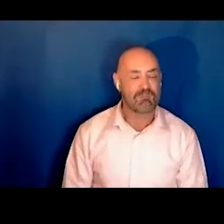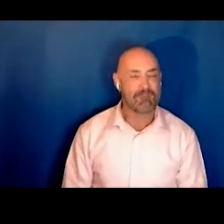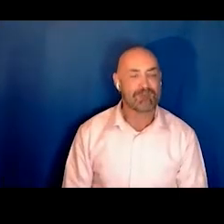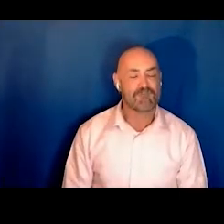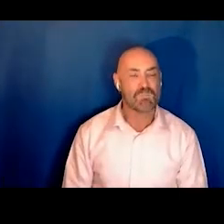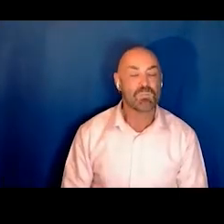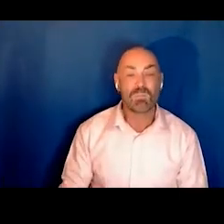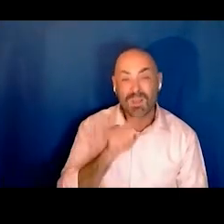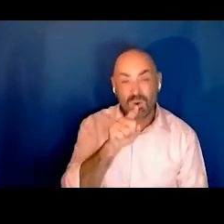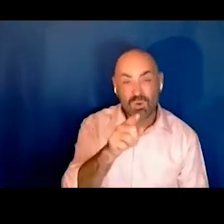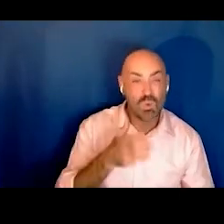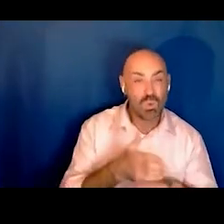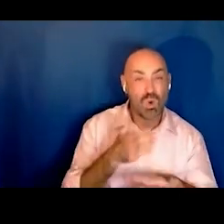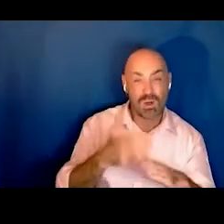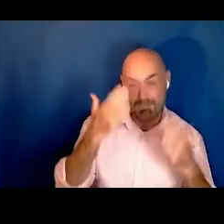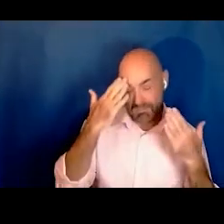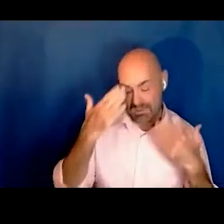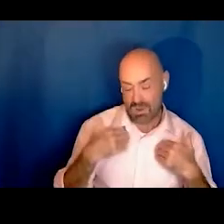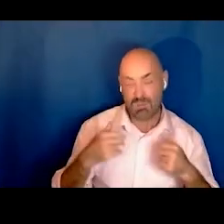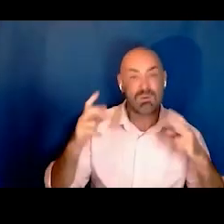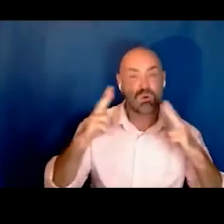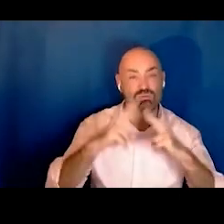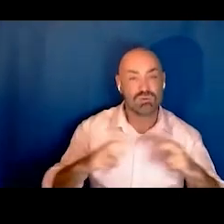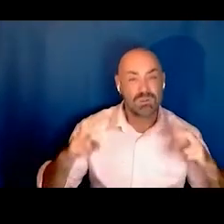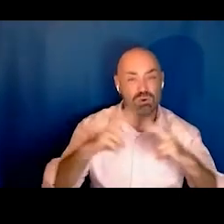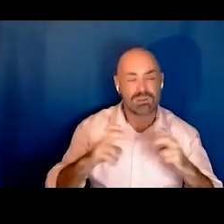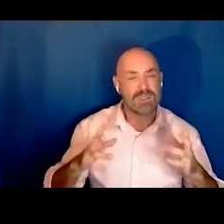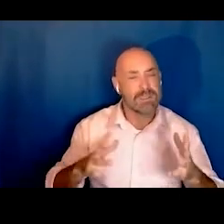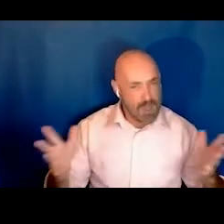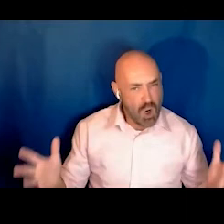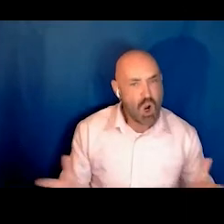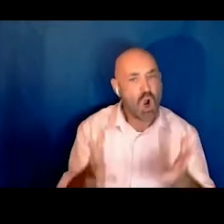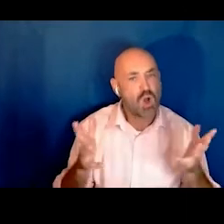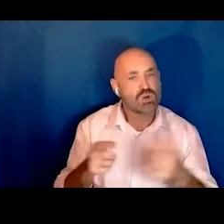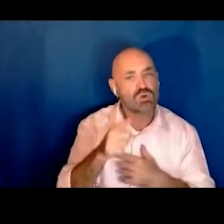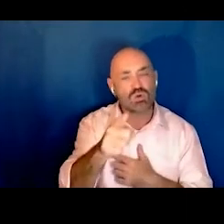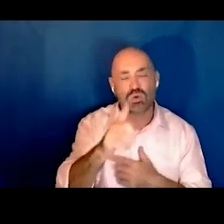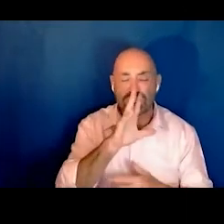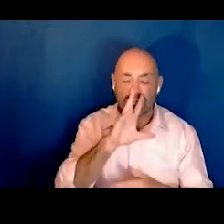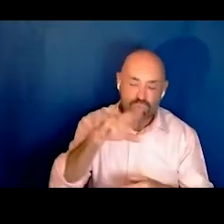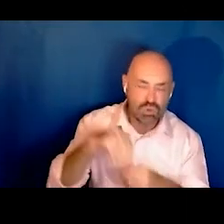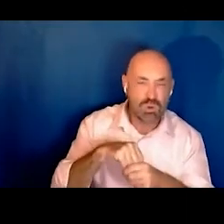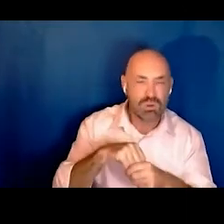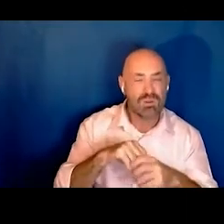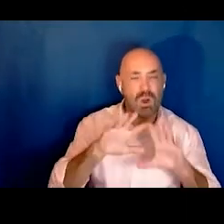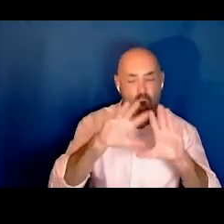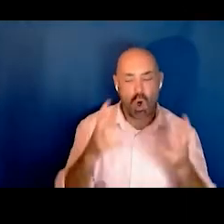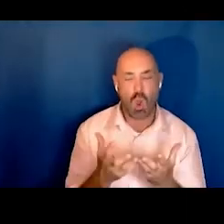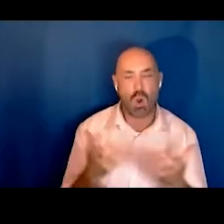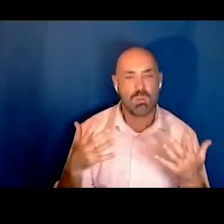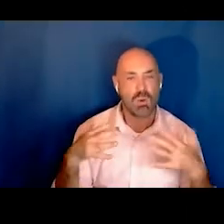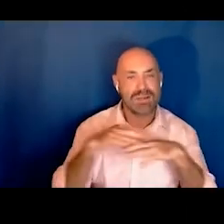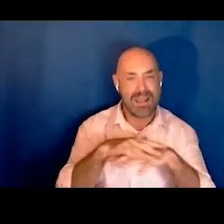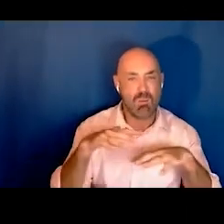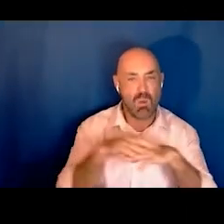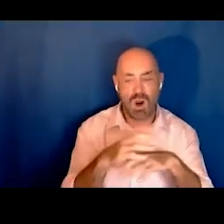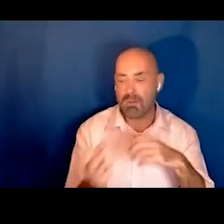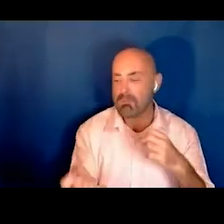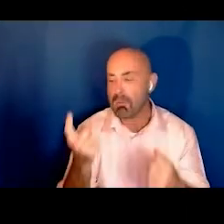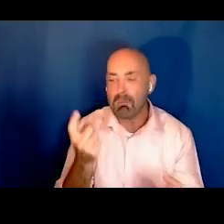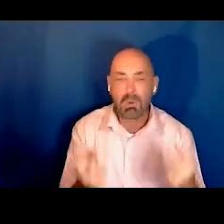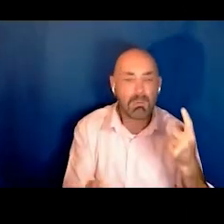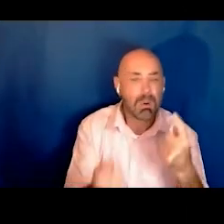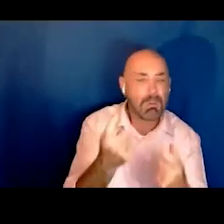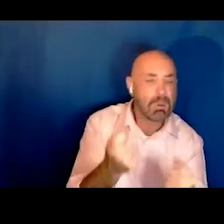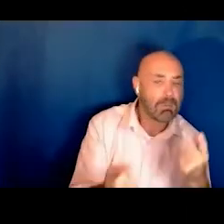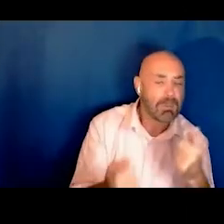Anyone working in mental health research, I urge you to develop or join the global networks across sectors that are emerging. And this